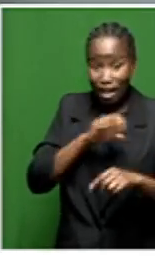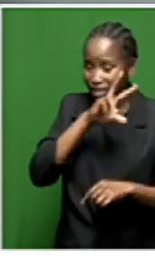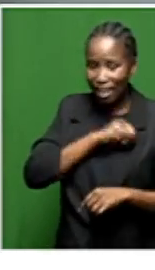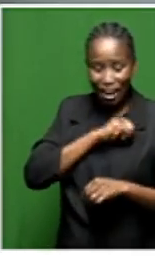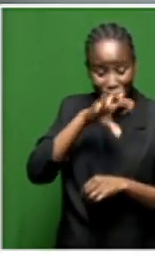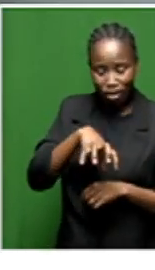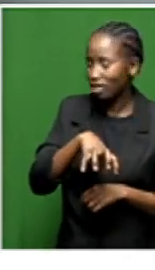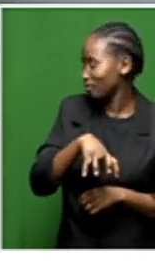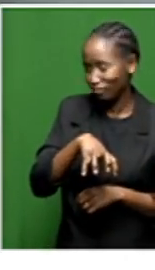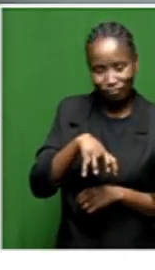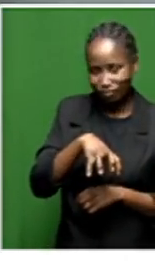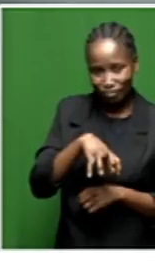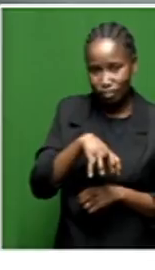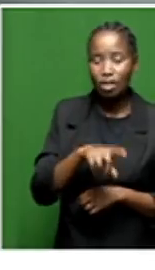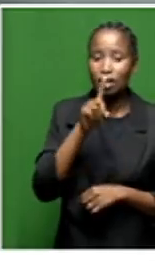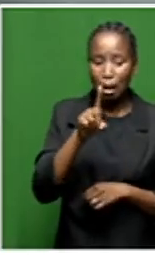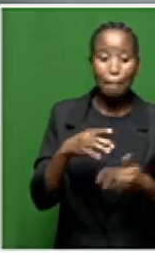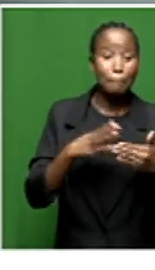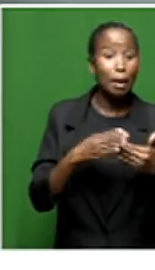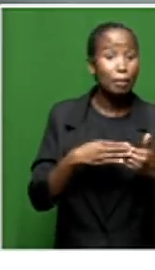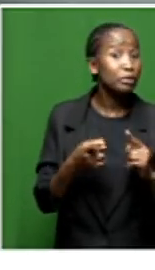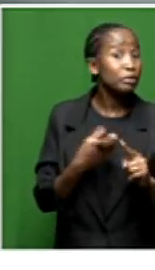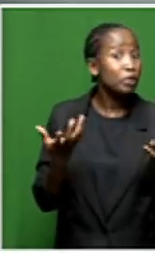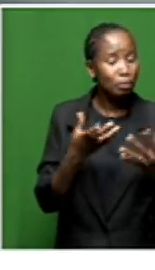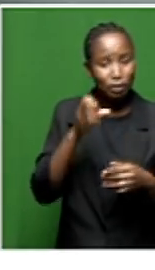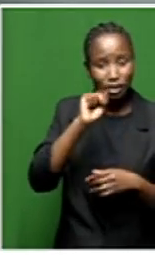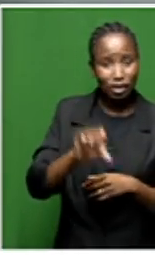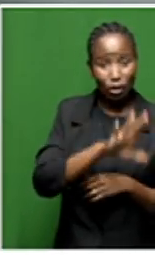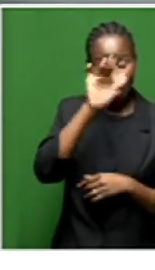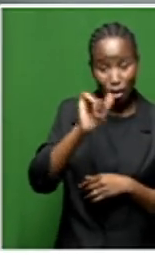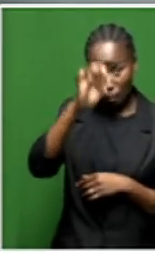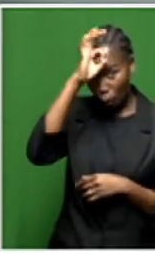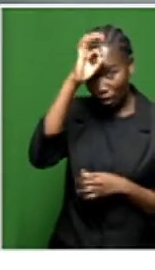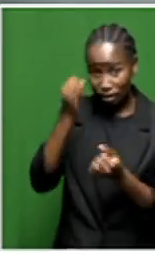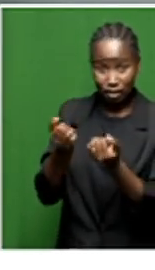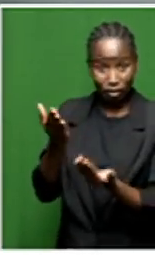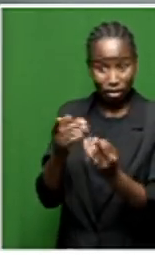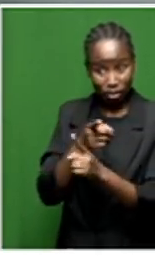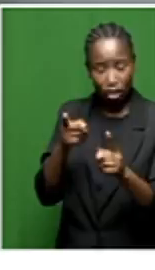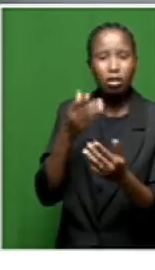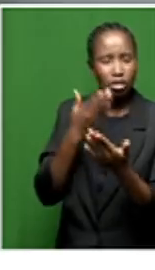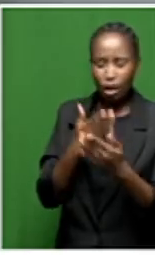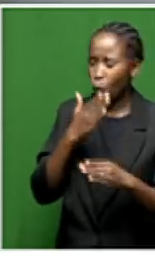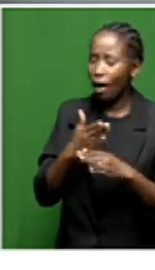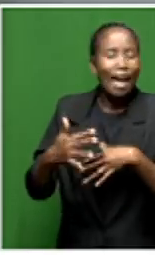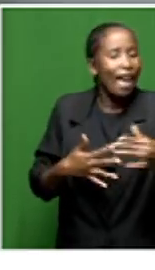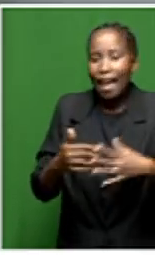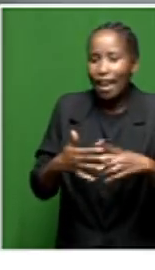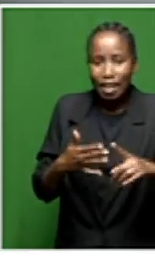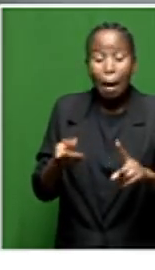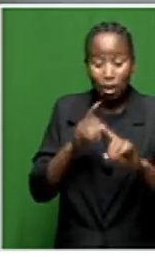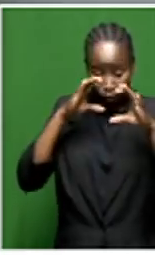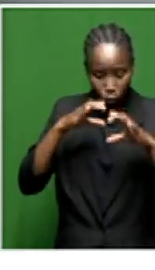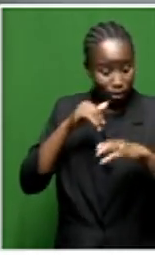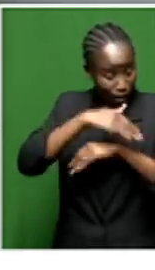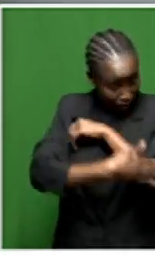So the members of the South African Police Service can operate anywhere in the country as long as